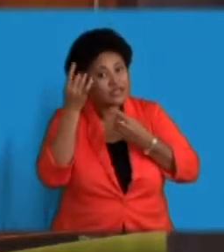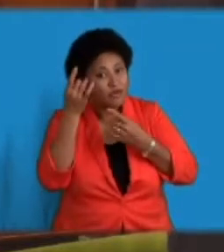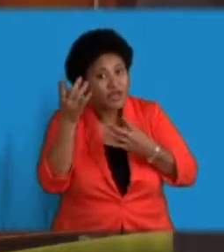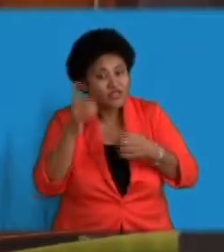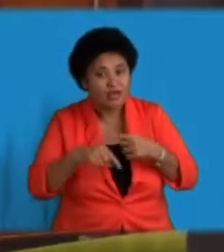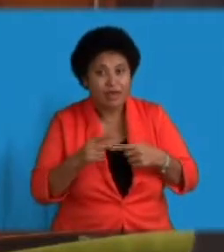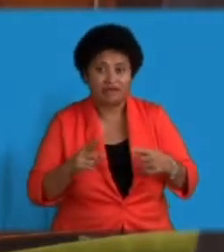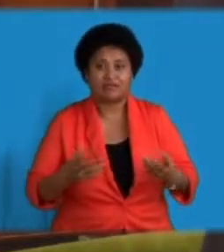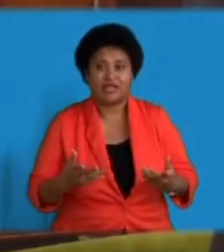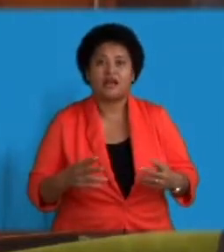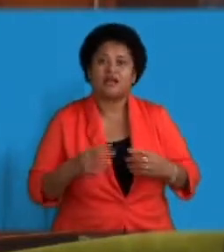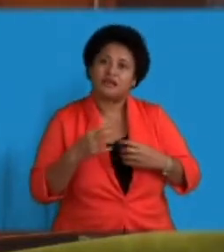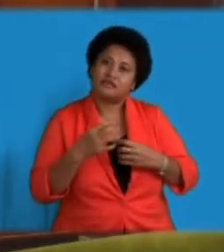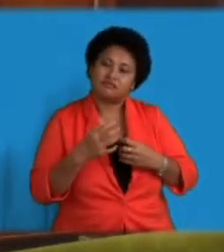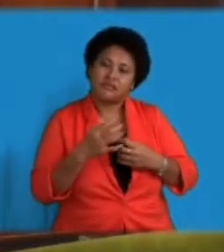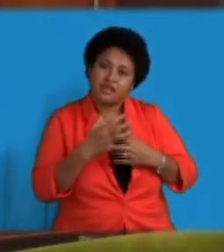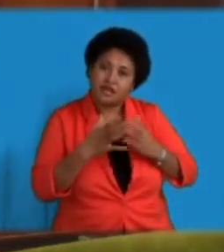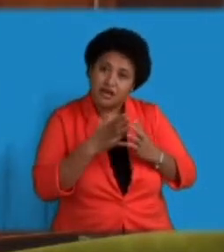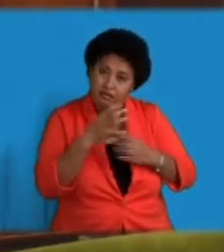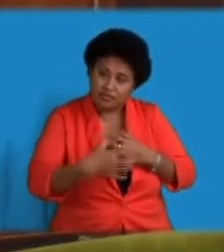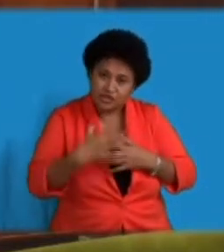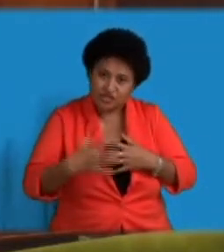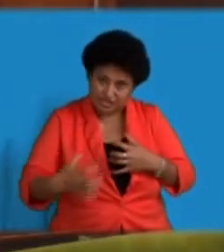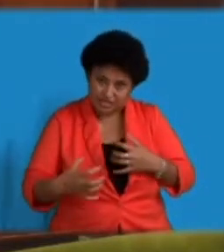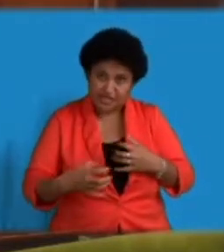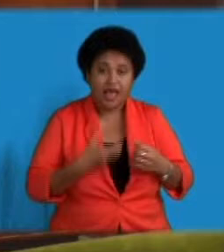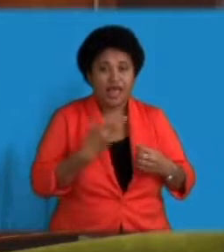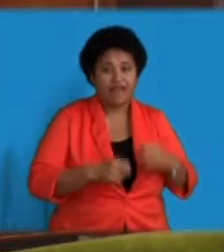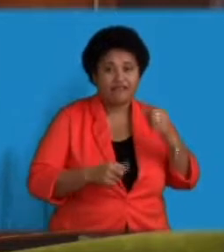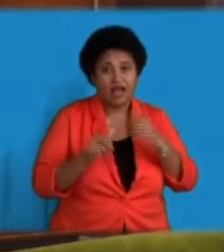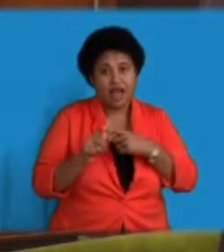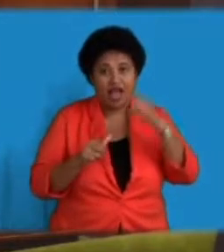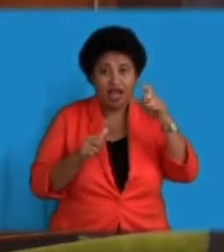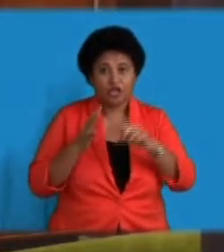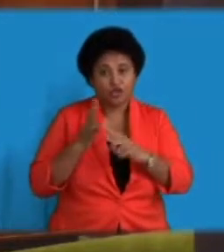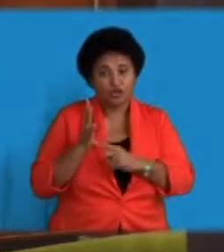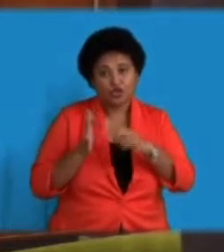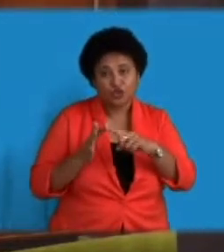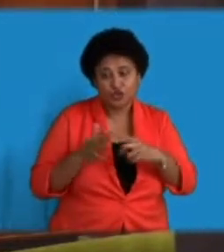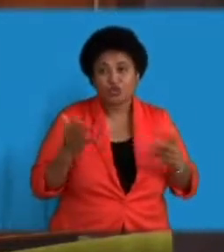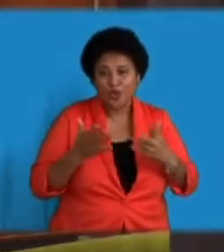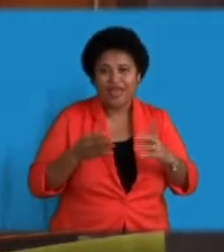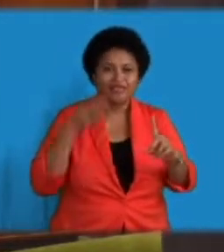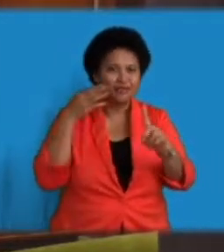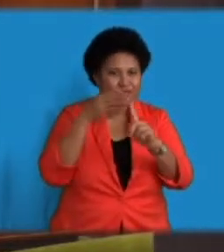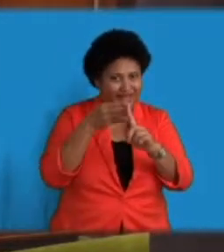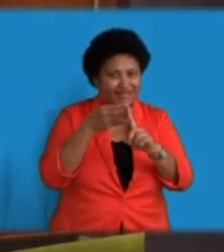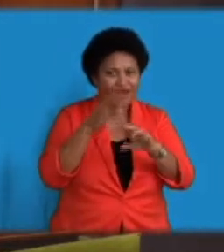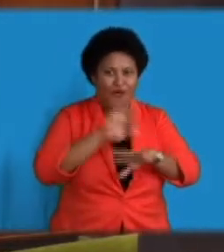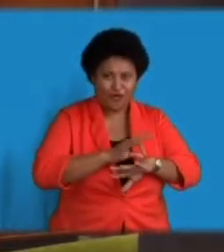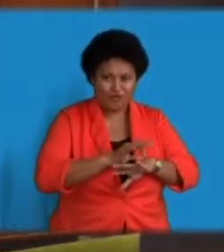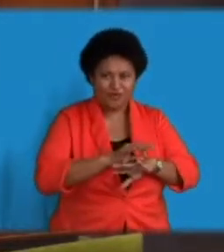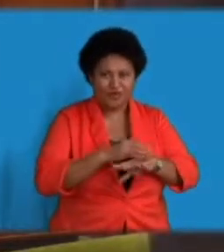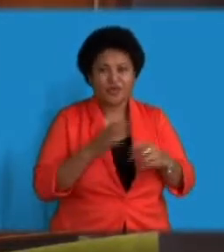services for two distinctive groups of patients. Acute dialysis is offered at the main divisional hospitals, mainly for those with